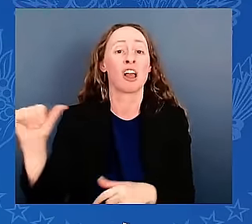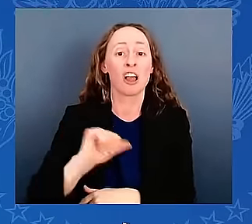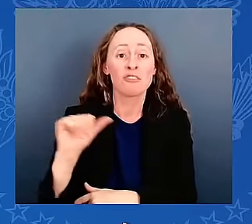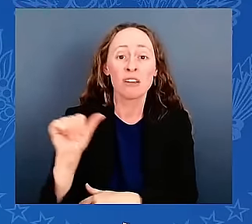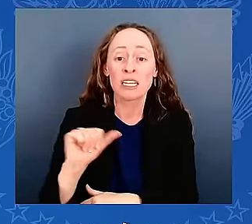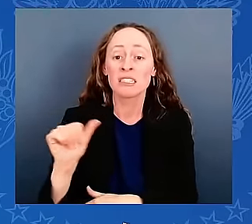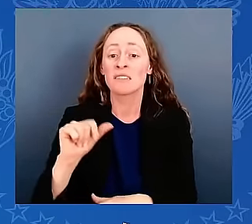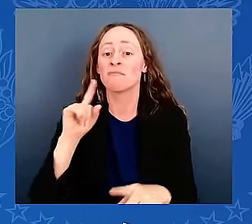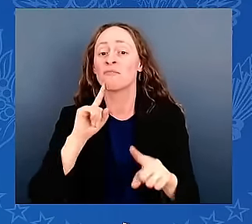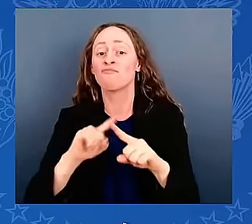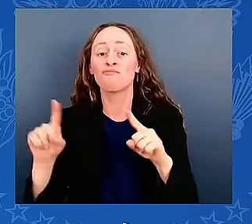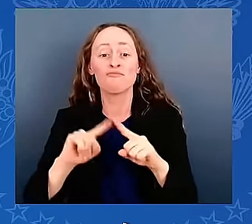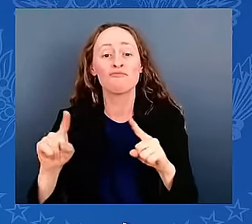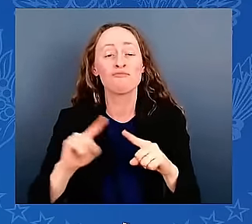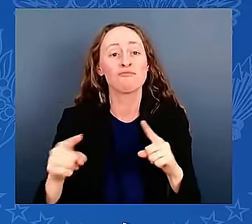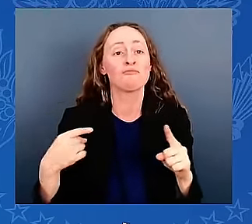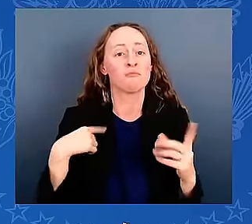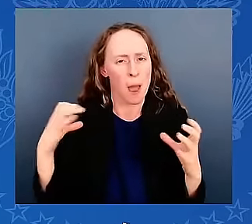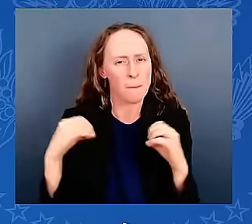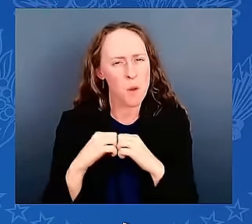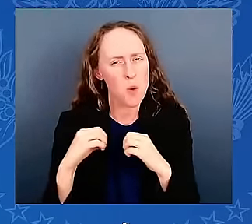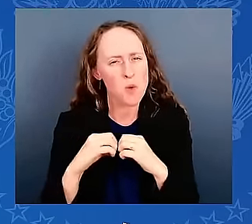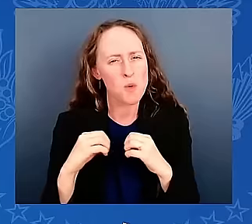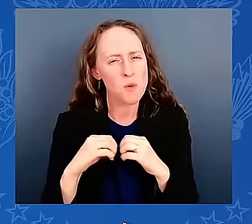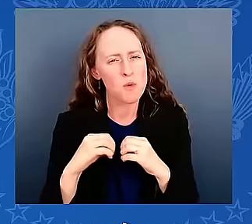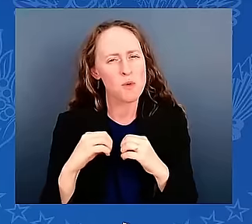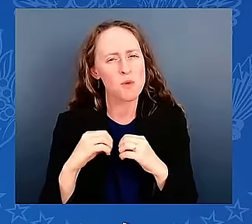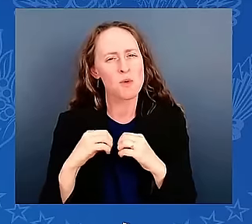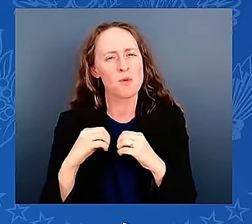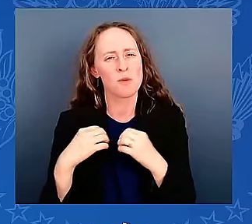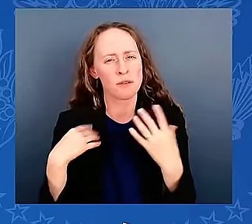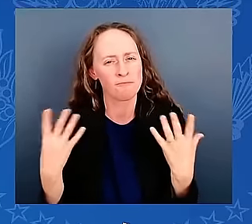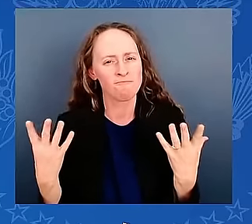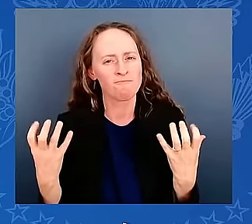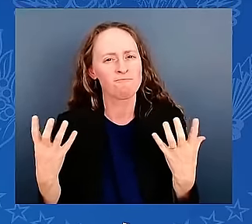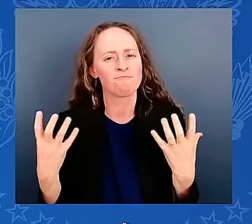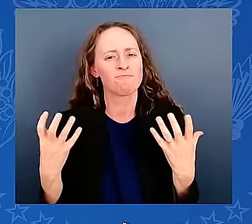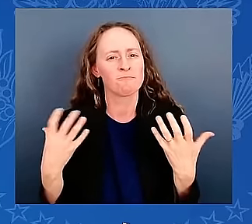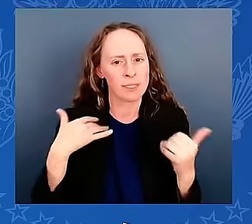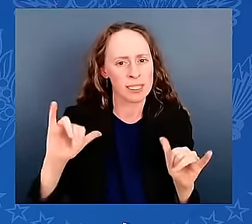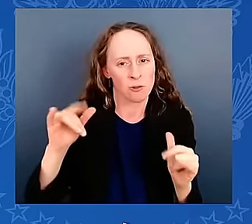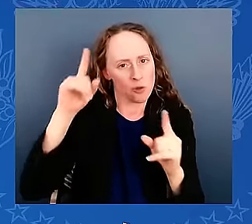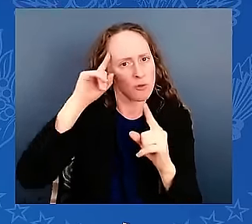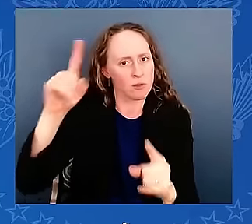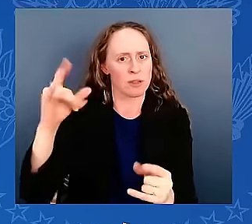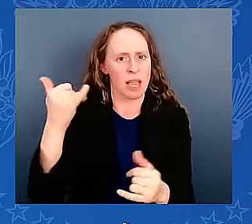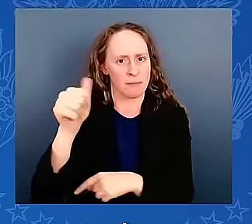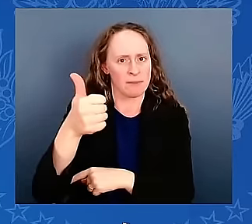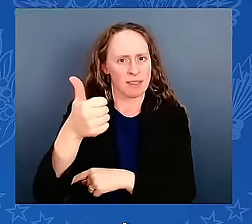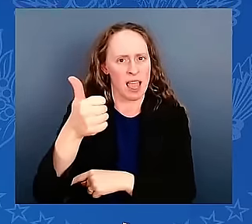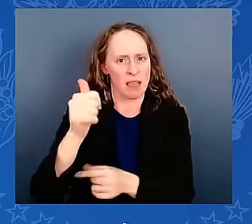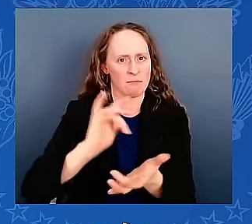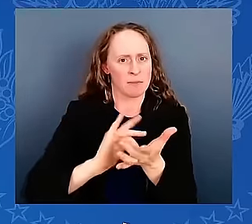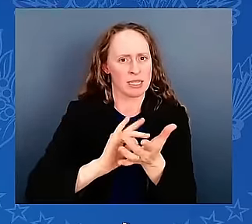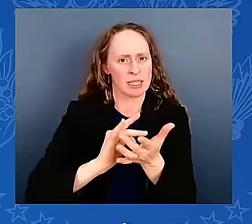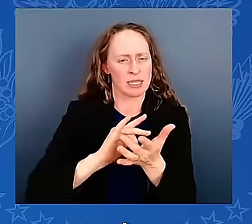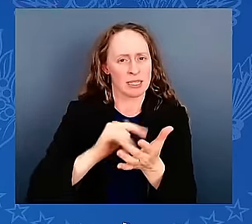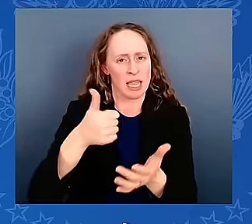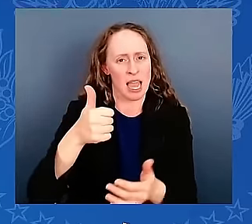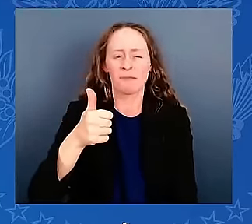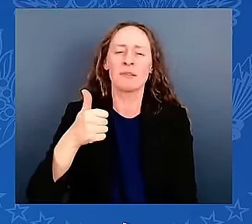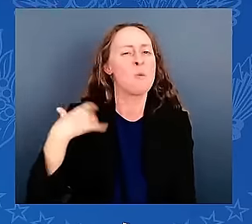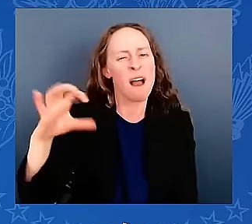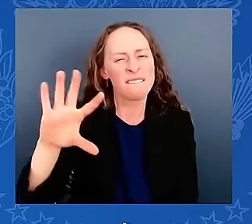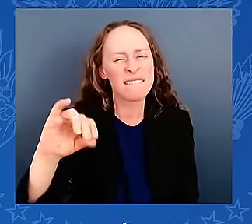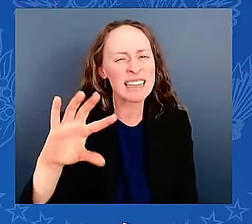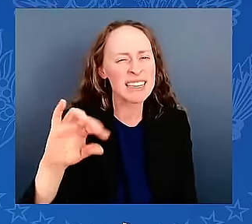lower prices for 50 drugs a year, not 10. That not only will save lives, it's estimated to save the taxpayer